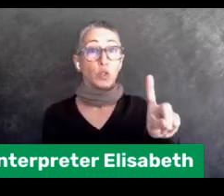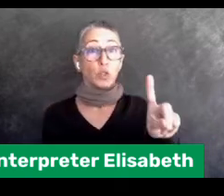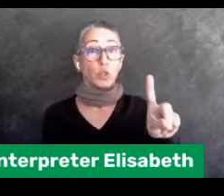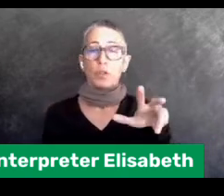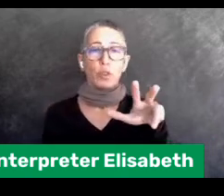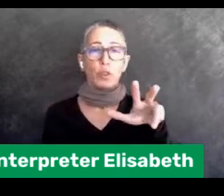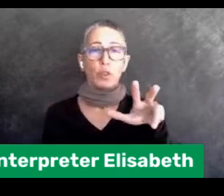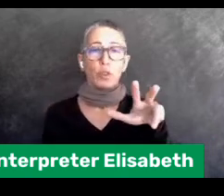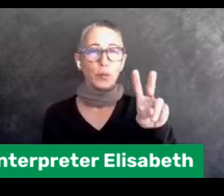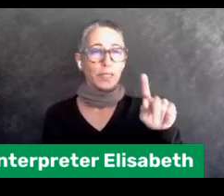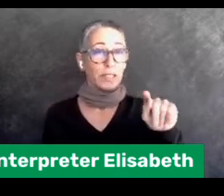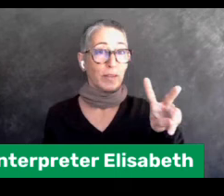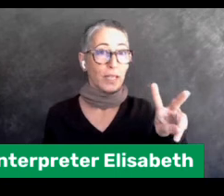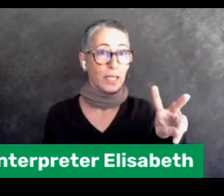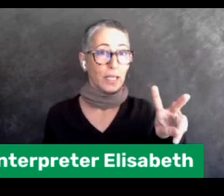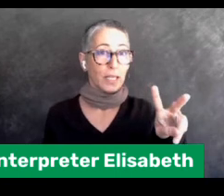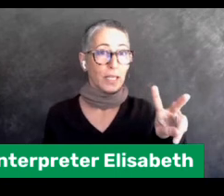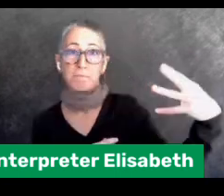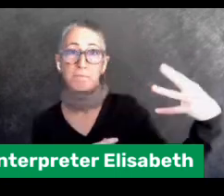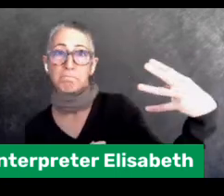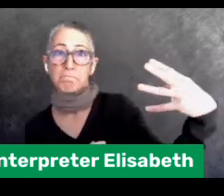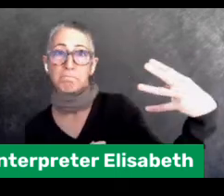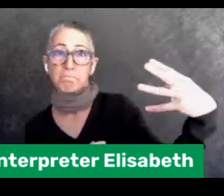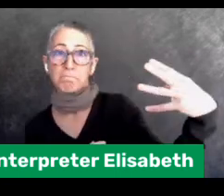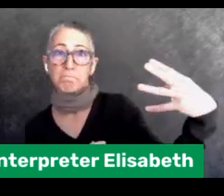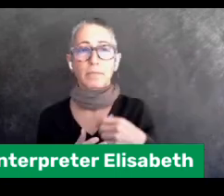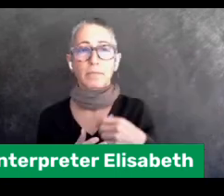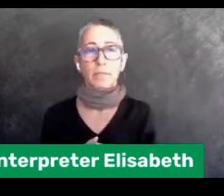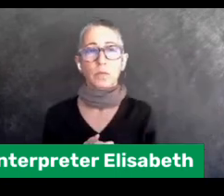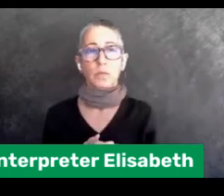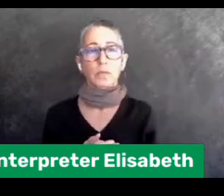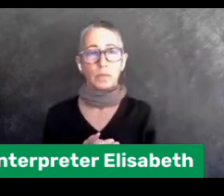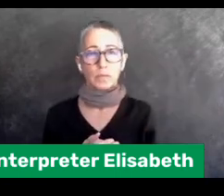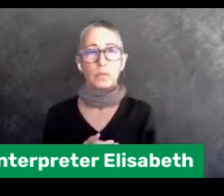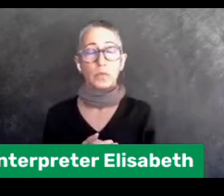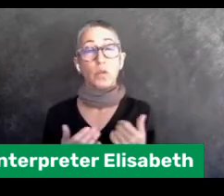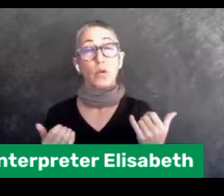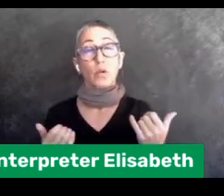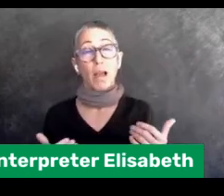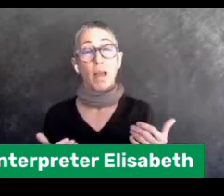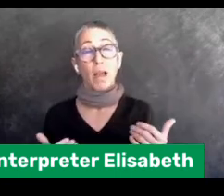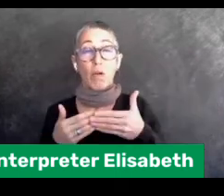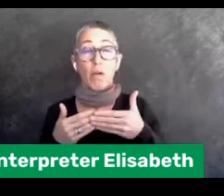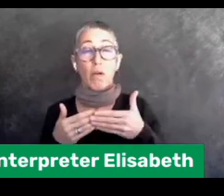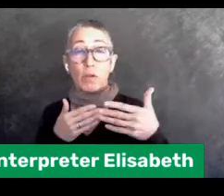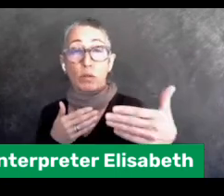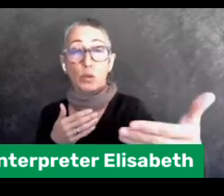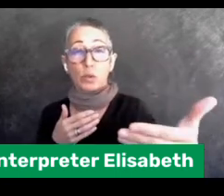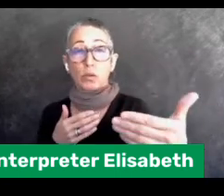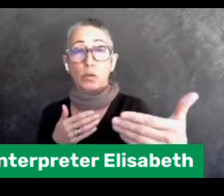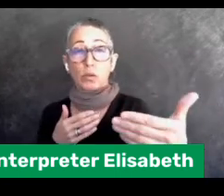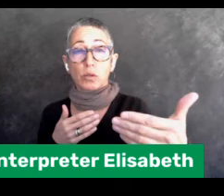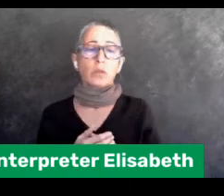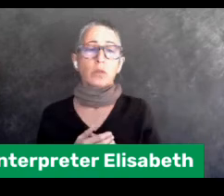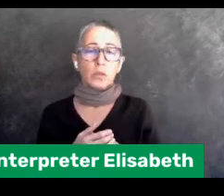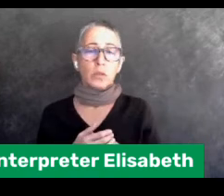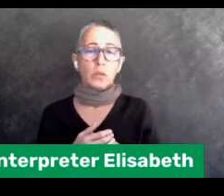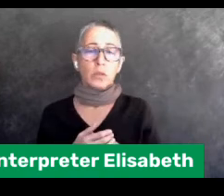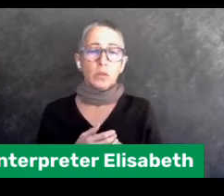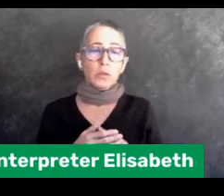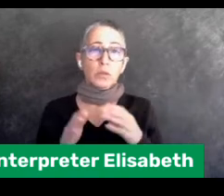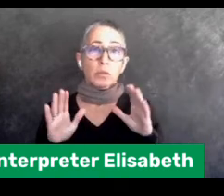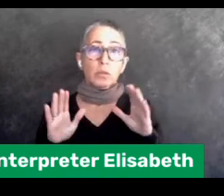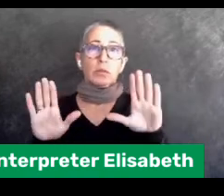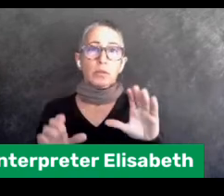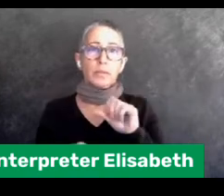Weekly News. So moving forward, we had a great year of building our